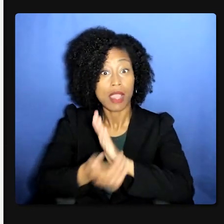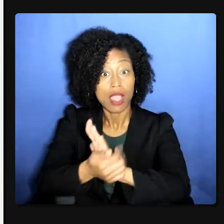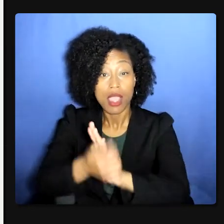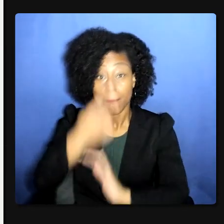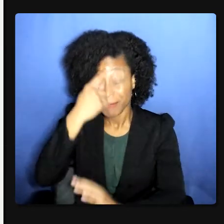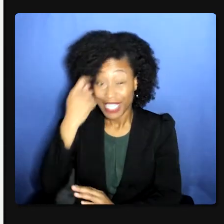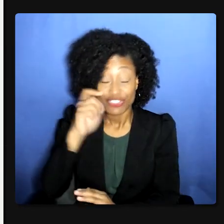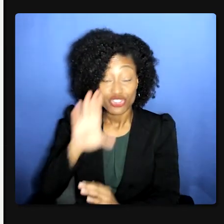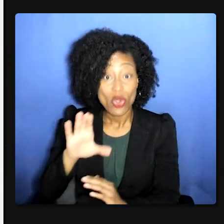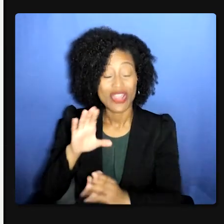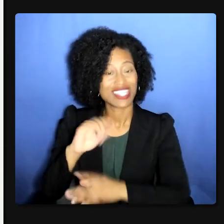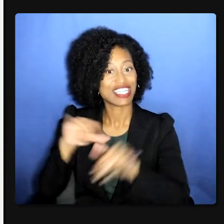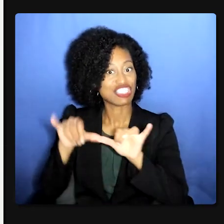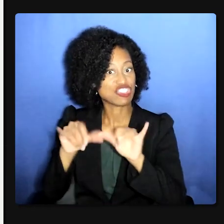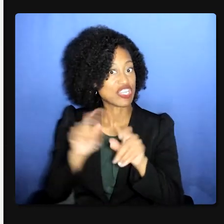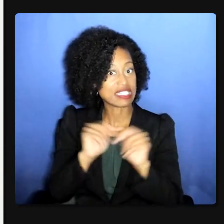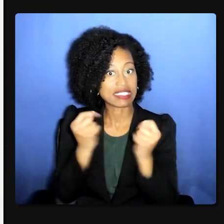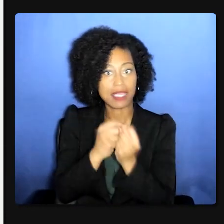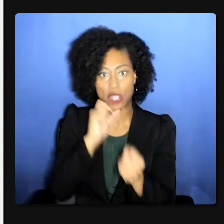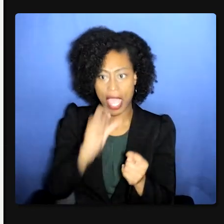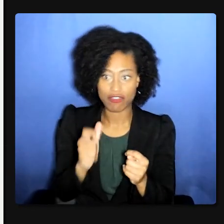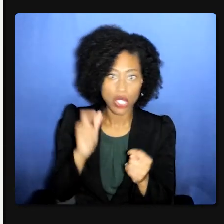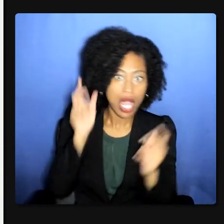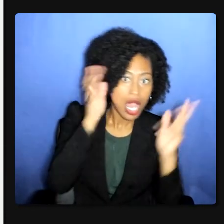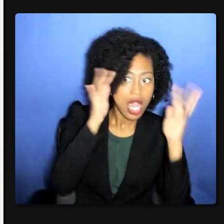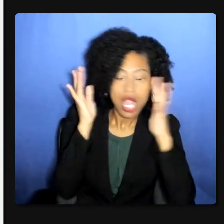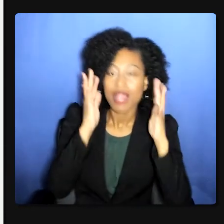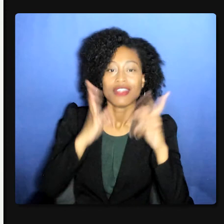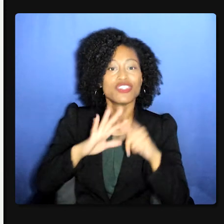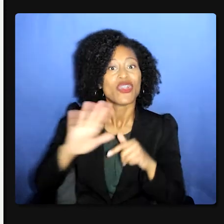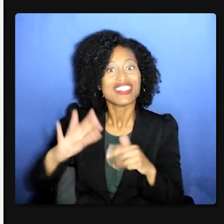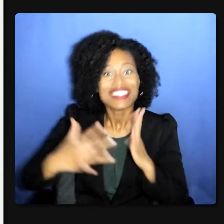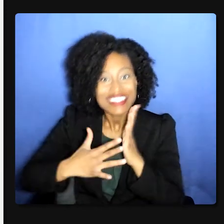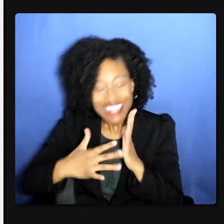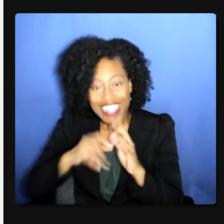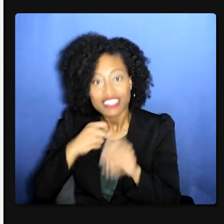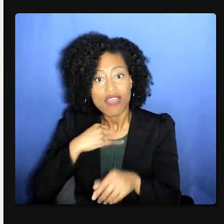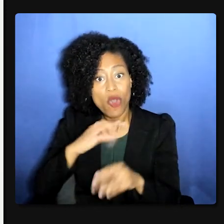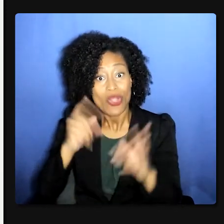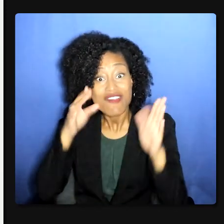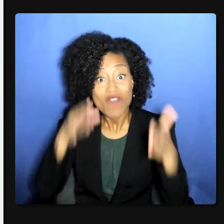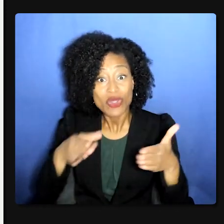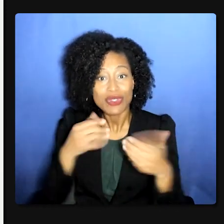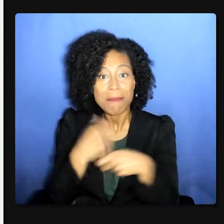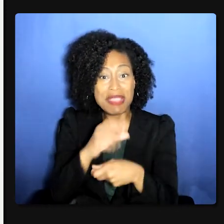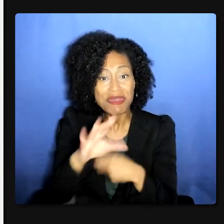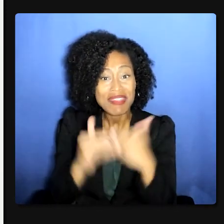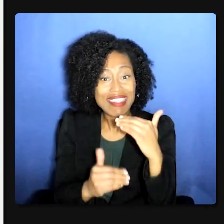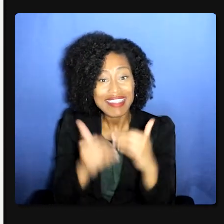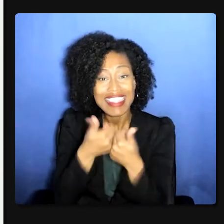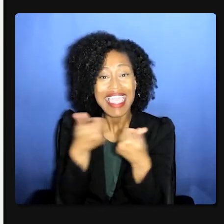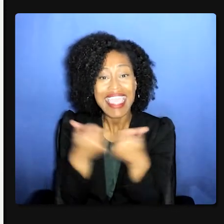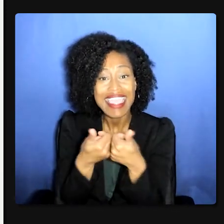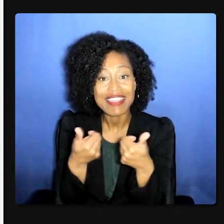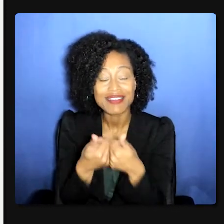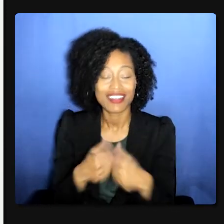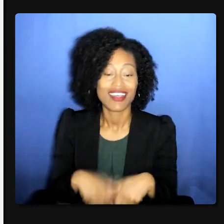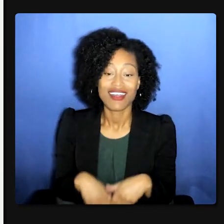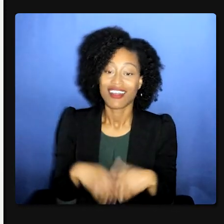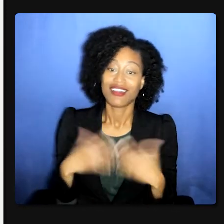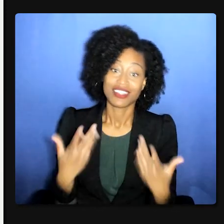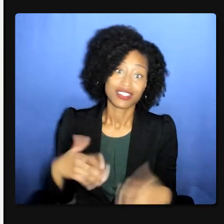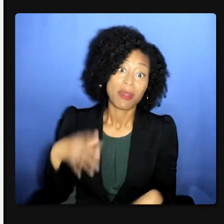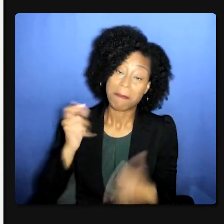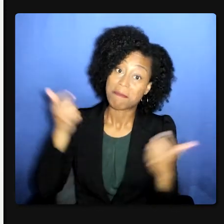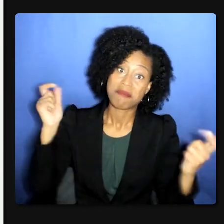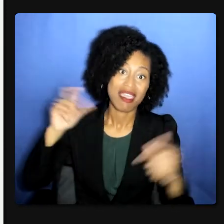means your engineering team doesn't have to deal with that. Your technical staff can then focus on making your game. There's also a huge